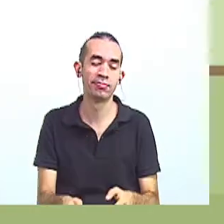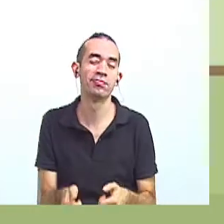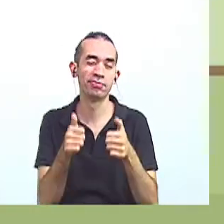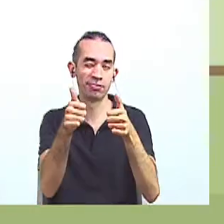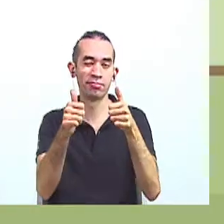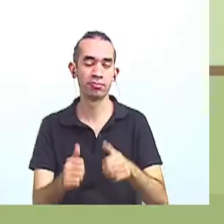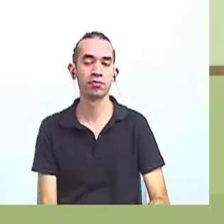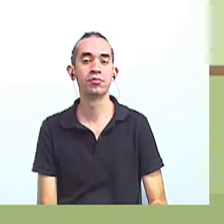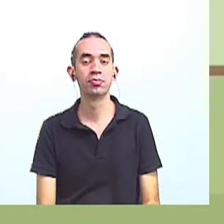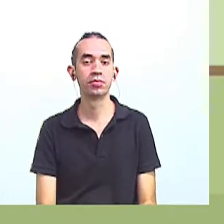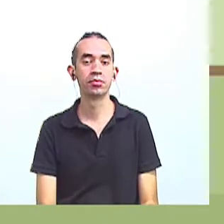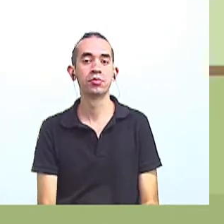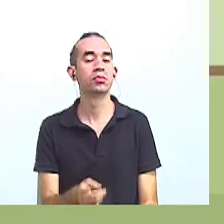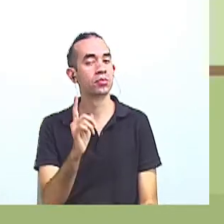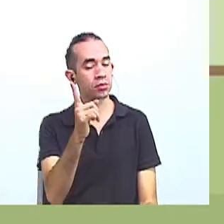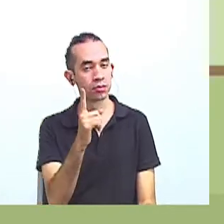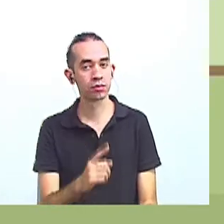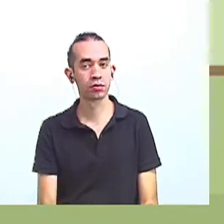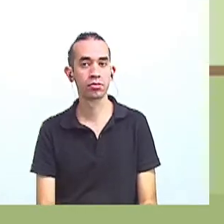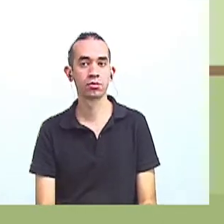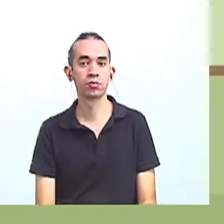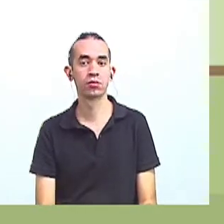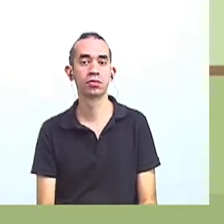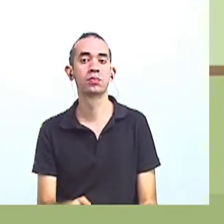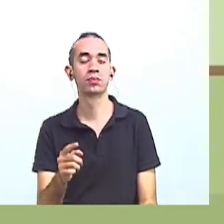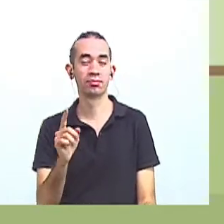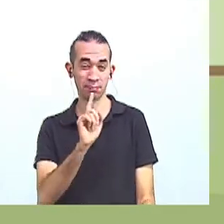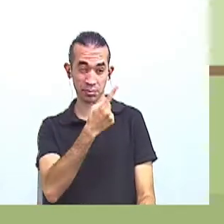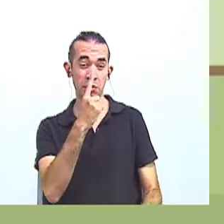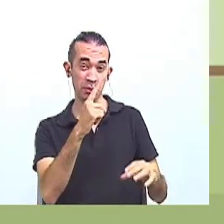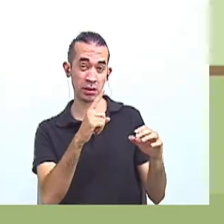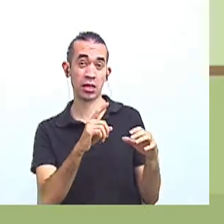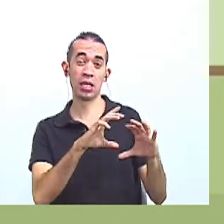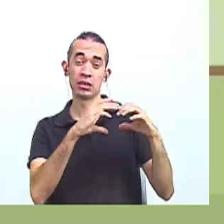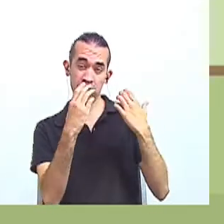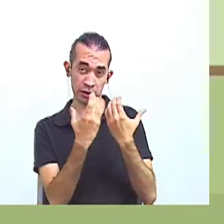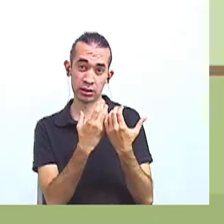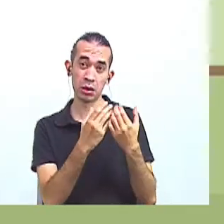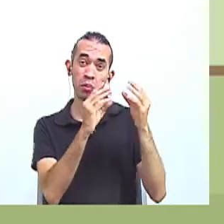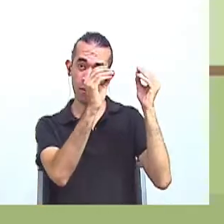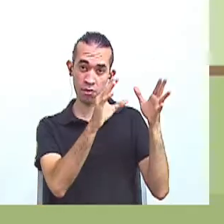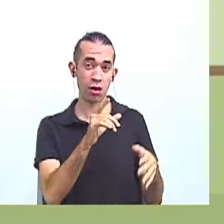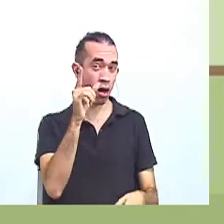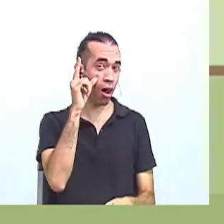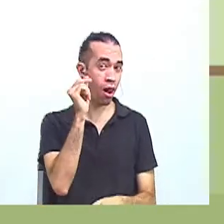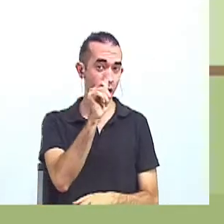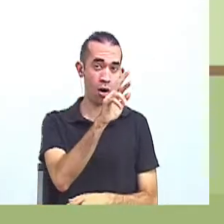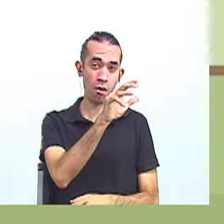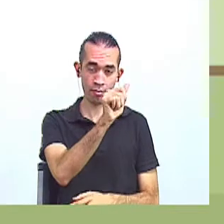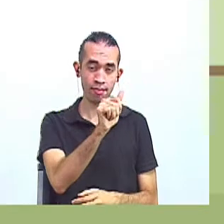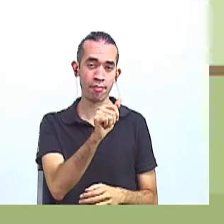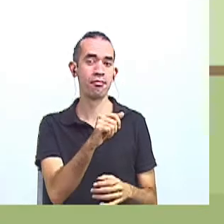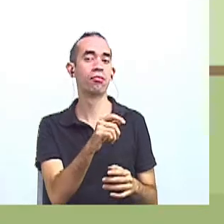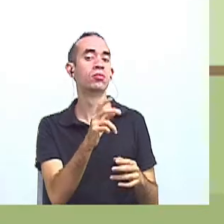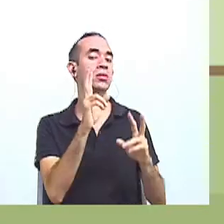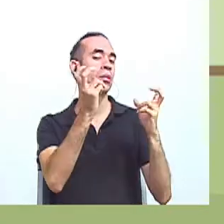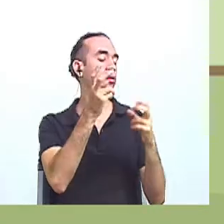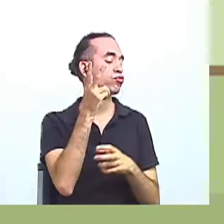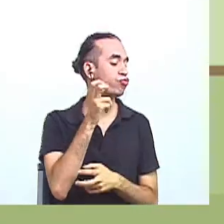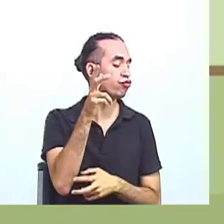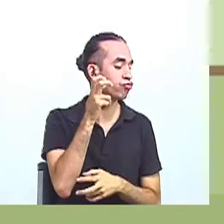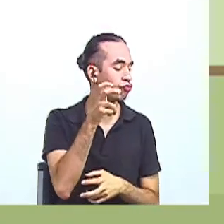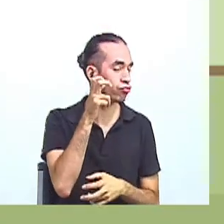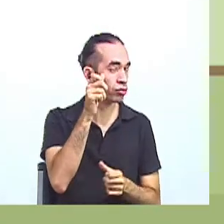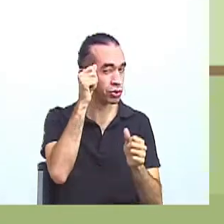right. So, in the first lesson with teacher Laura, you explored listening, right? Do you remember the